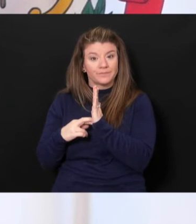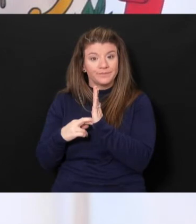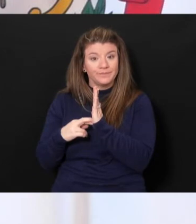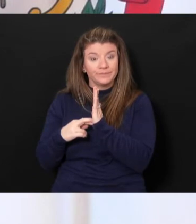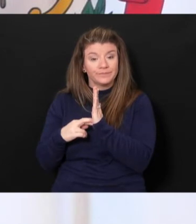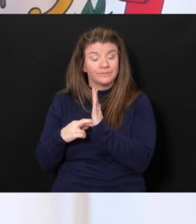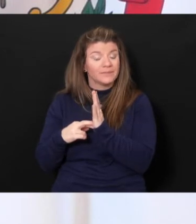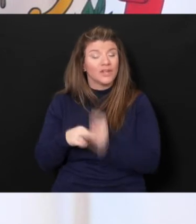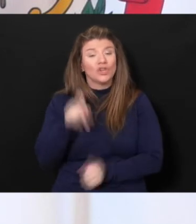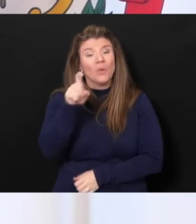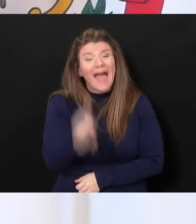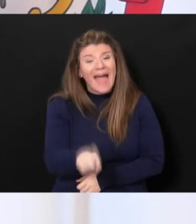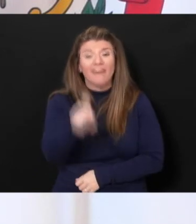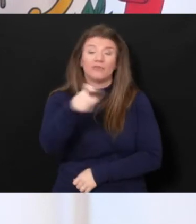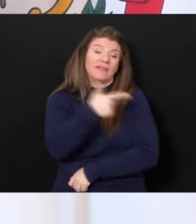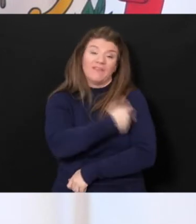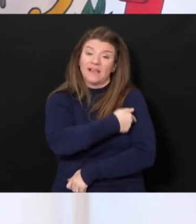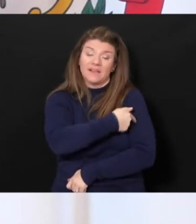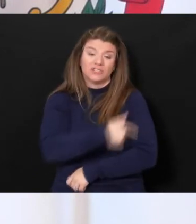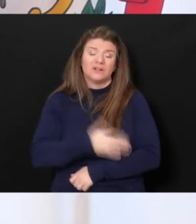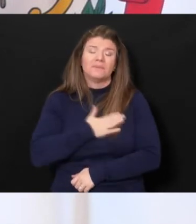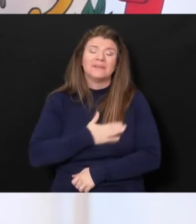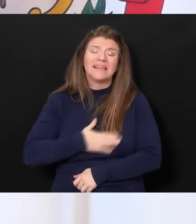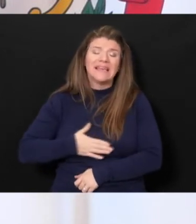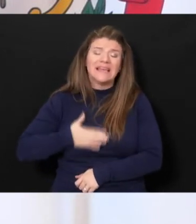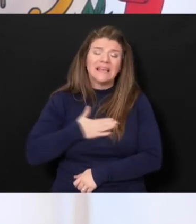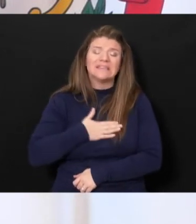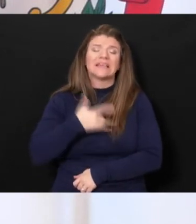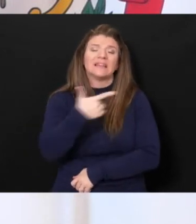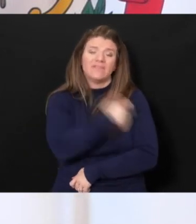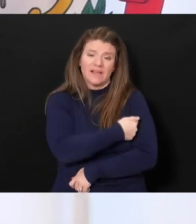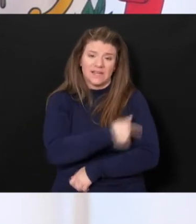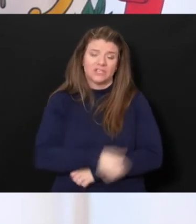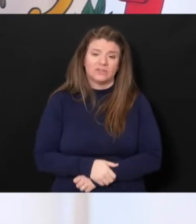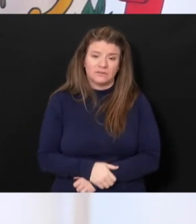You got to get vaccinated. Please get vaccinated.